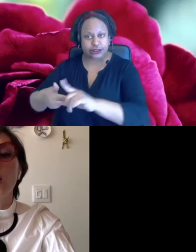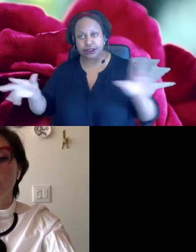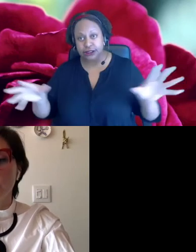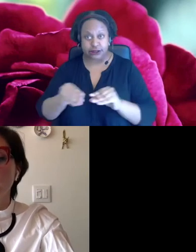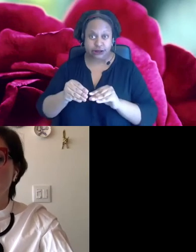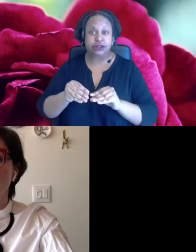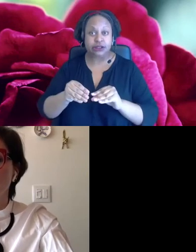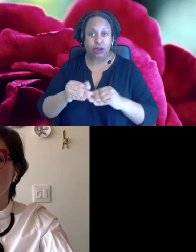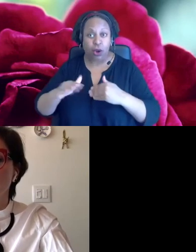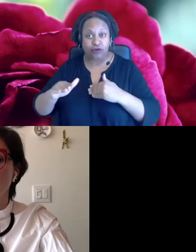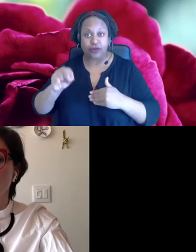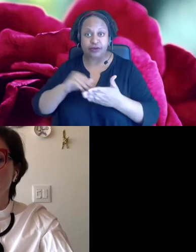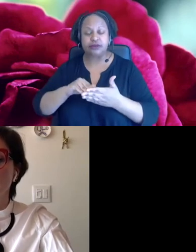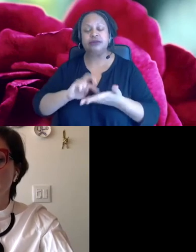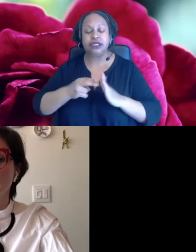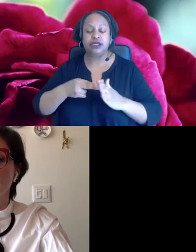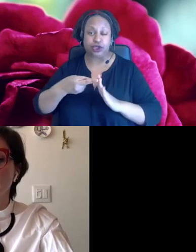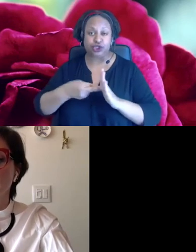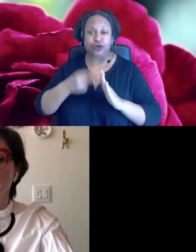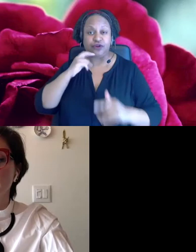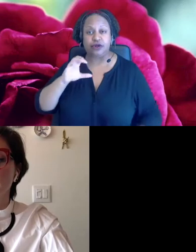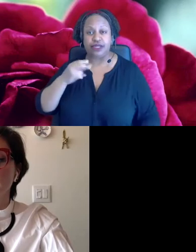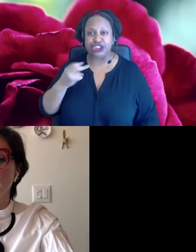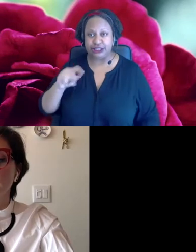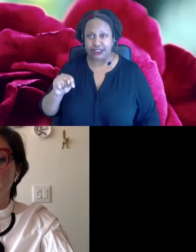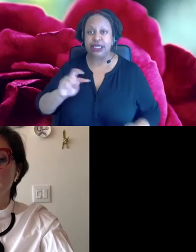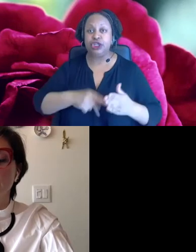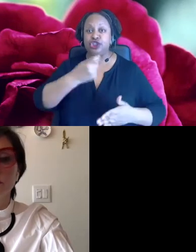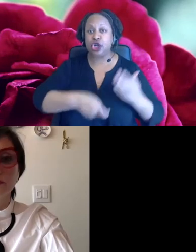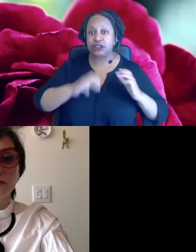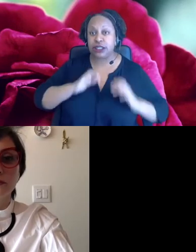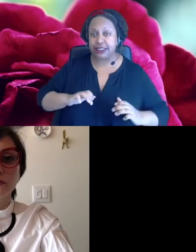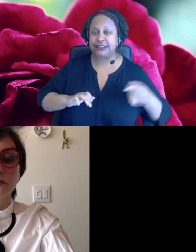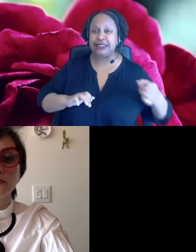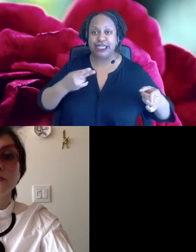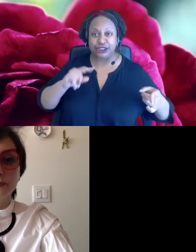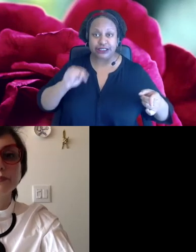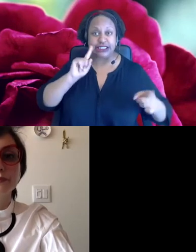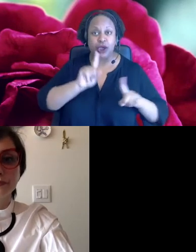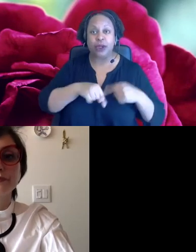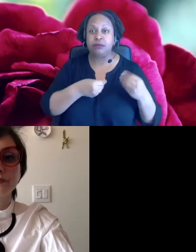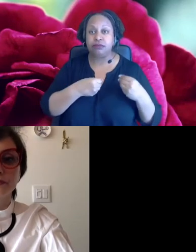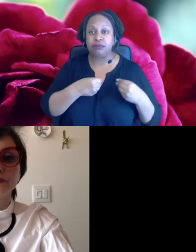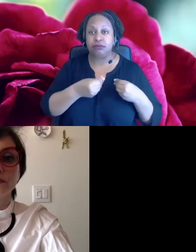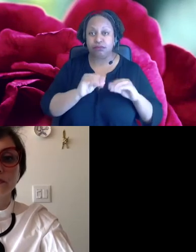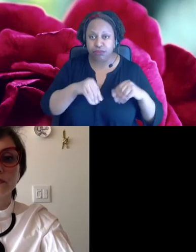HST, charge your clients HST on your services.